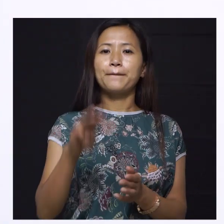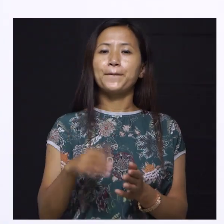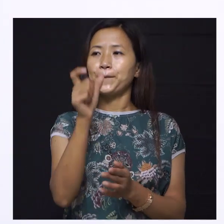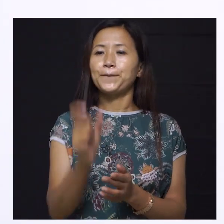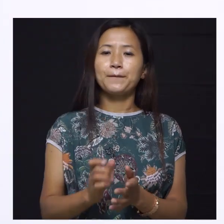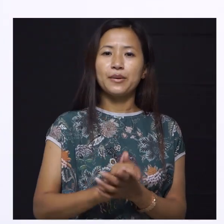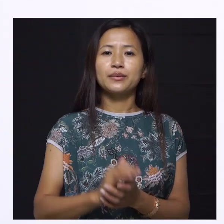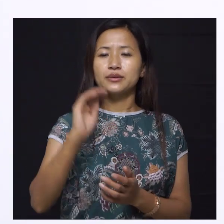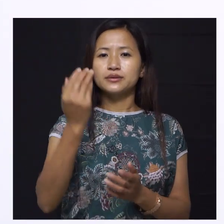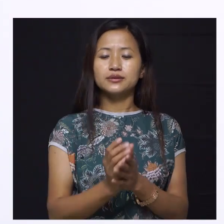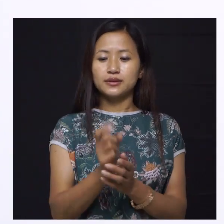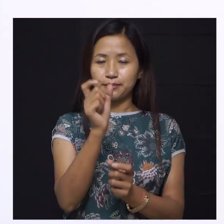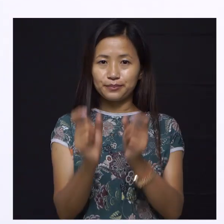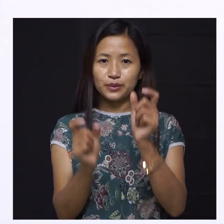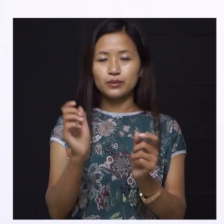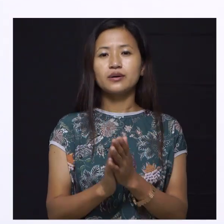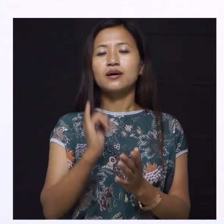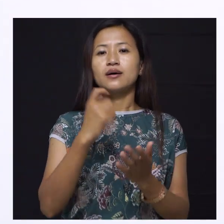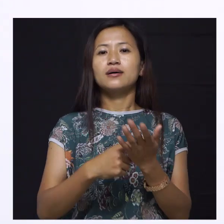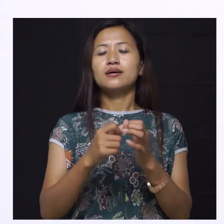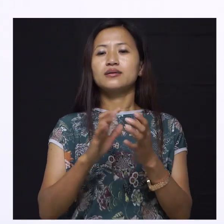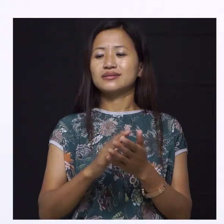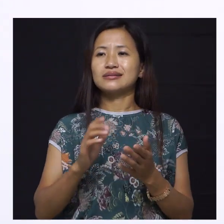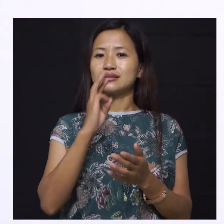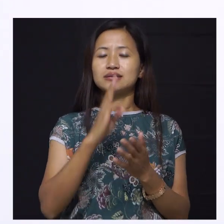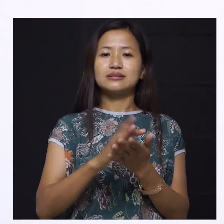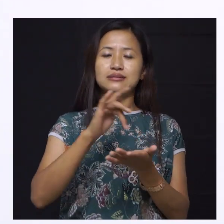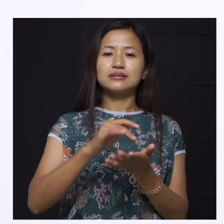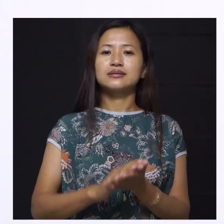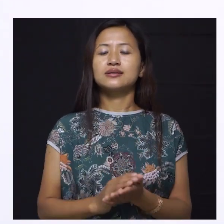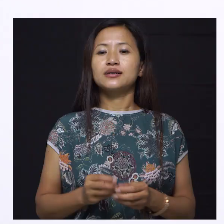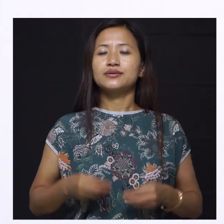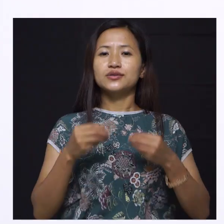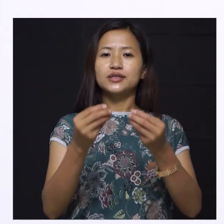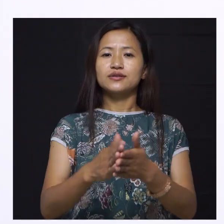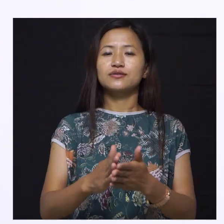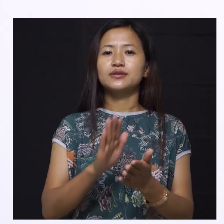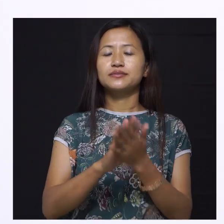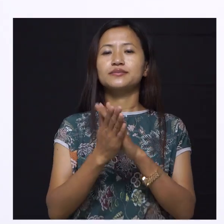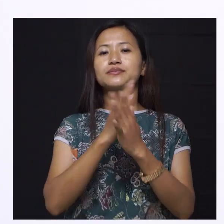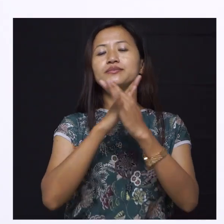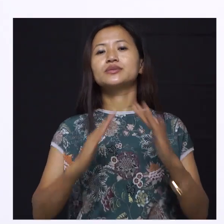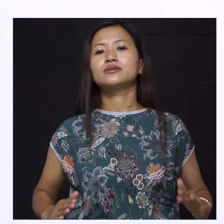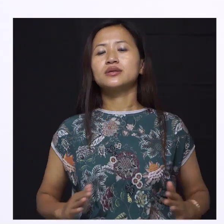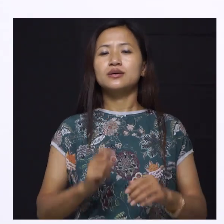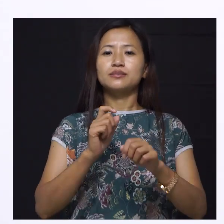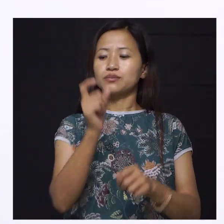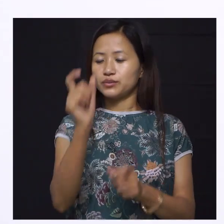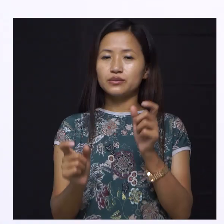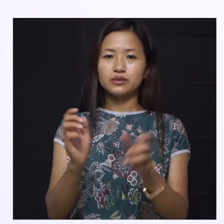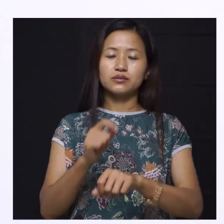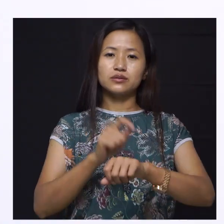For some people, the island or the water or the sea is a thing which gives peace. People like to spend their time near